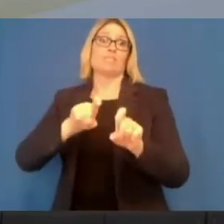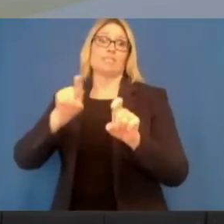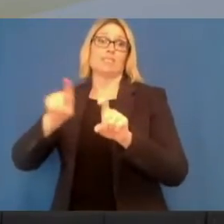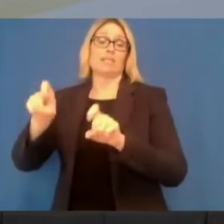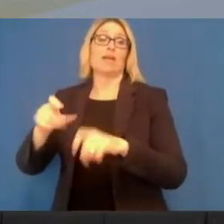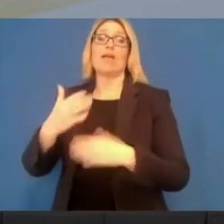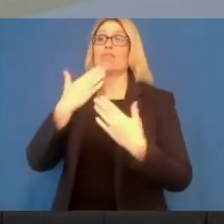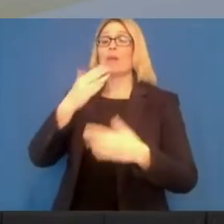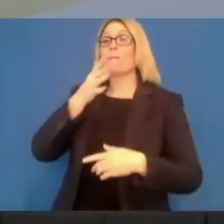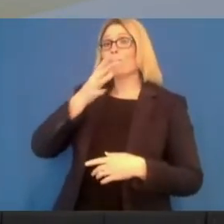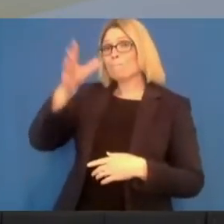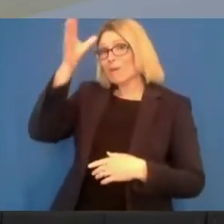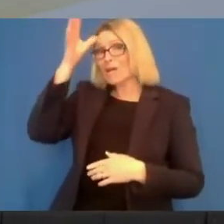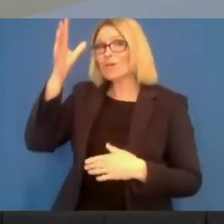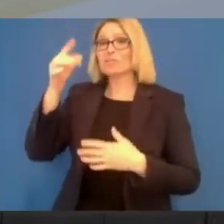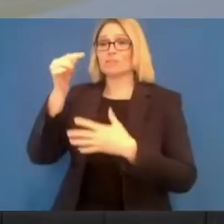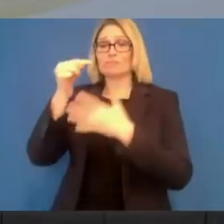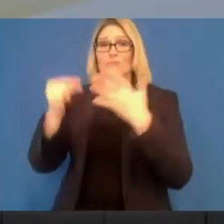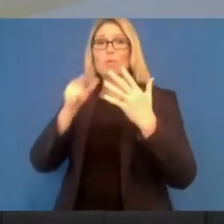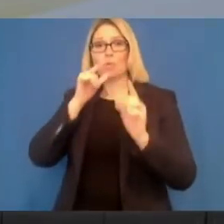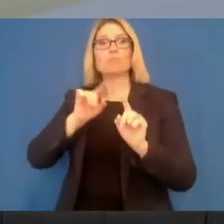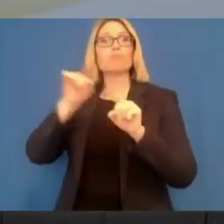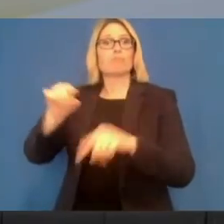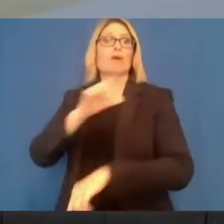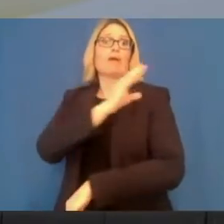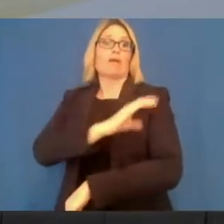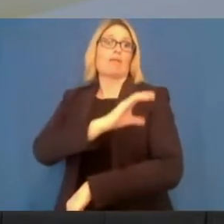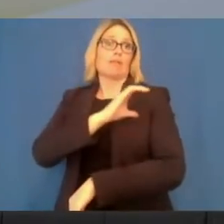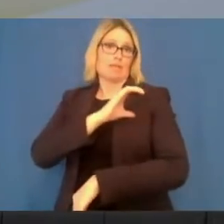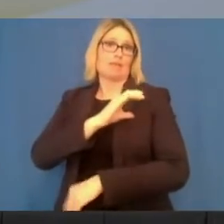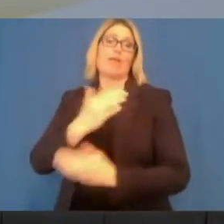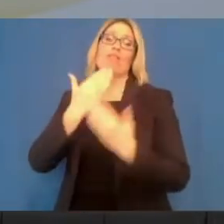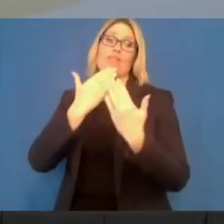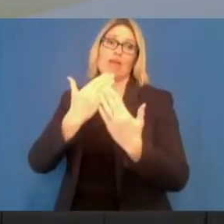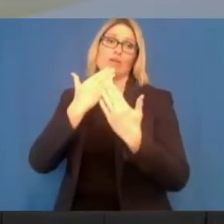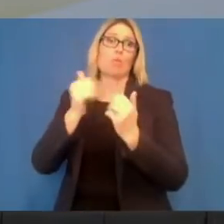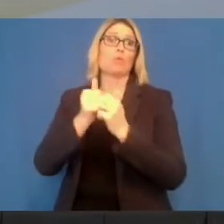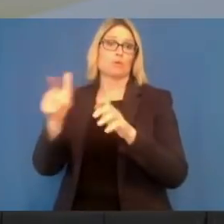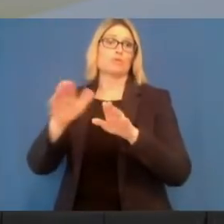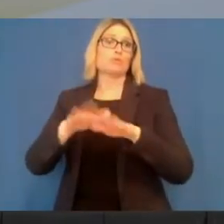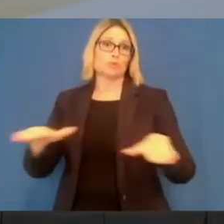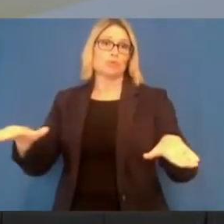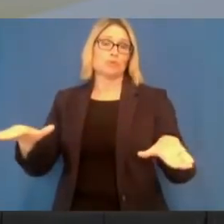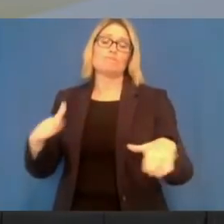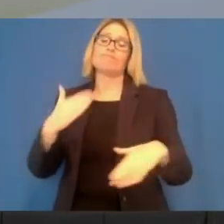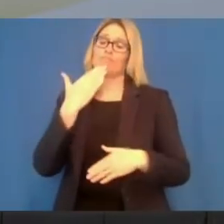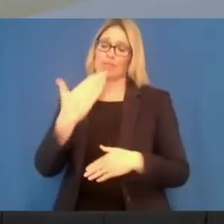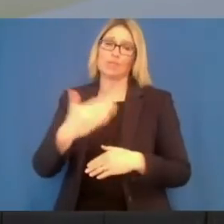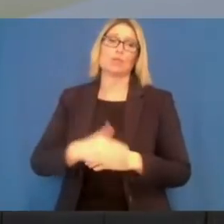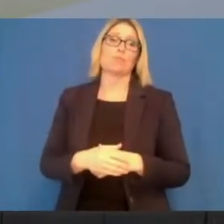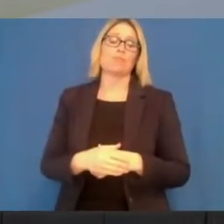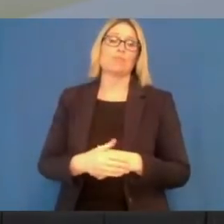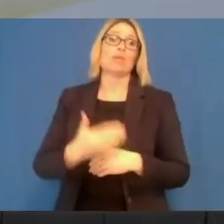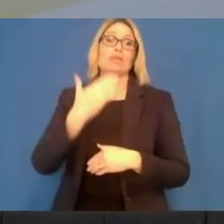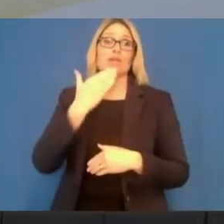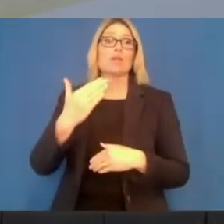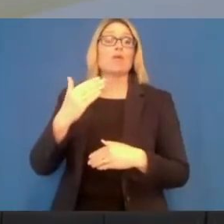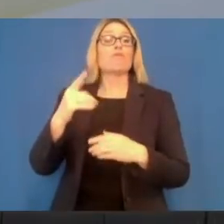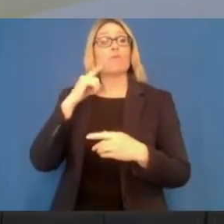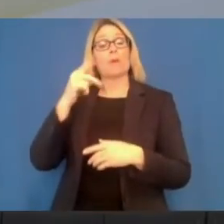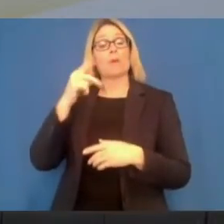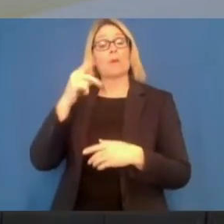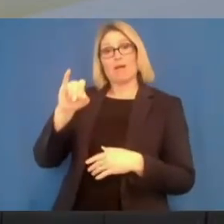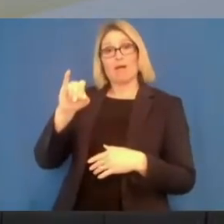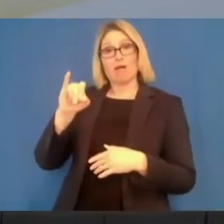parents, guardians, and caregivers who attended the clinic and with their children. Thank you as well to Health PEI,